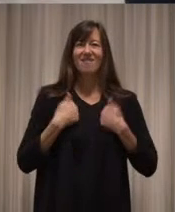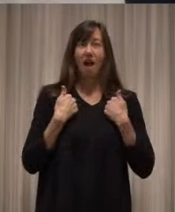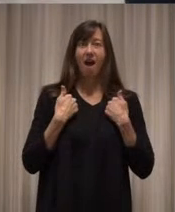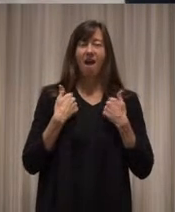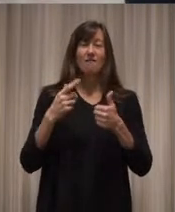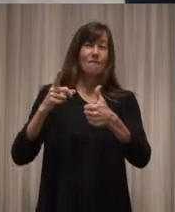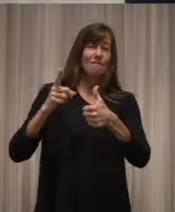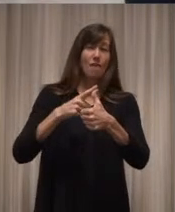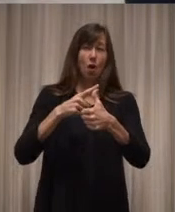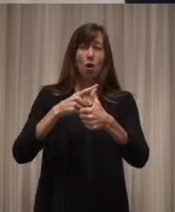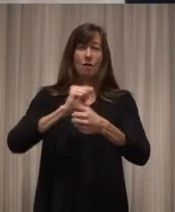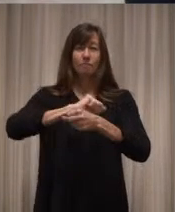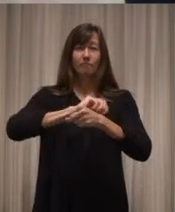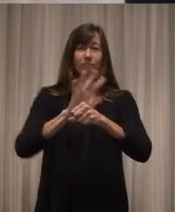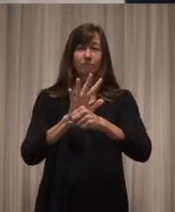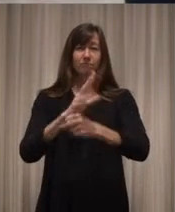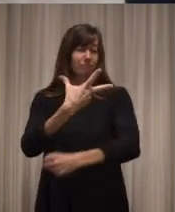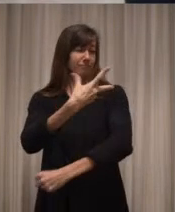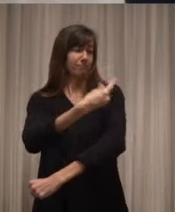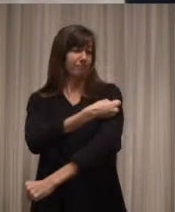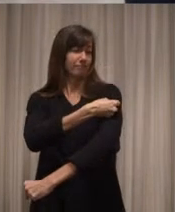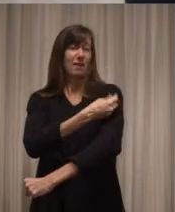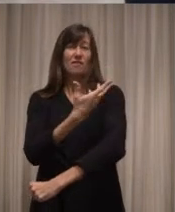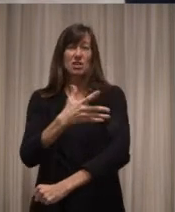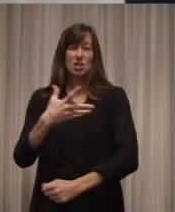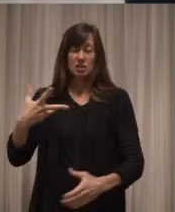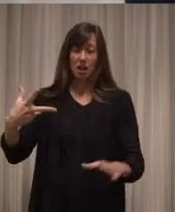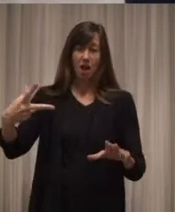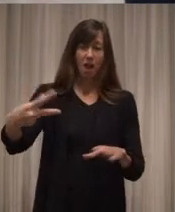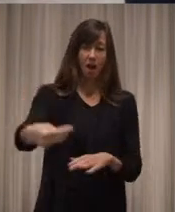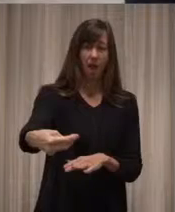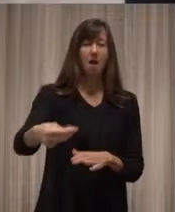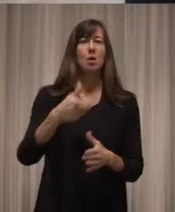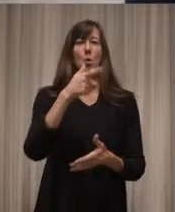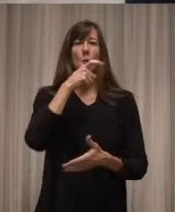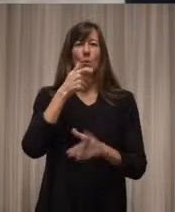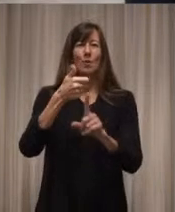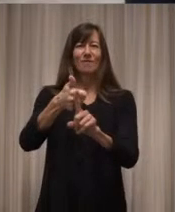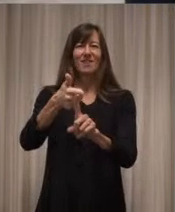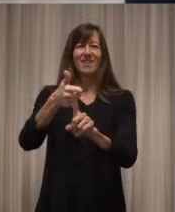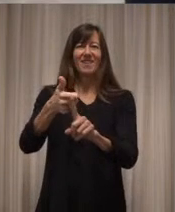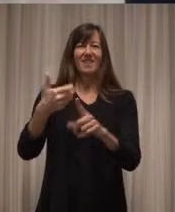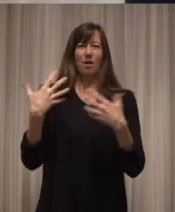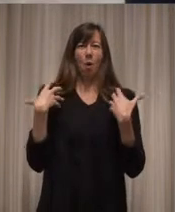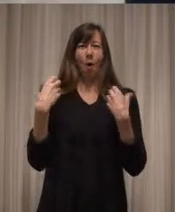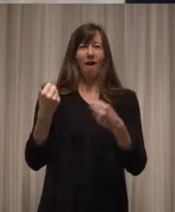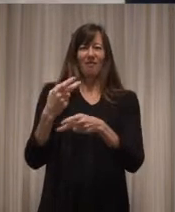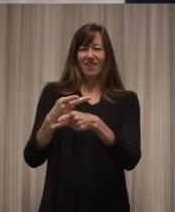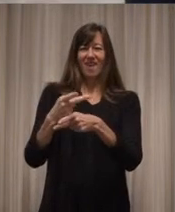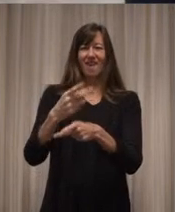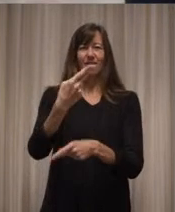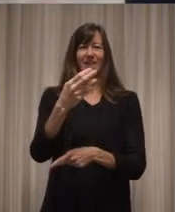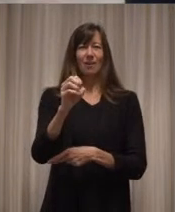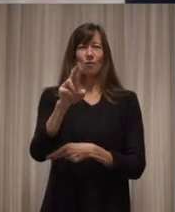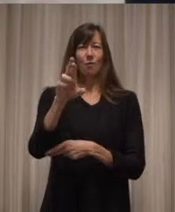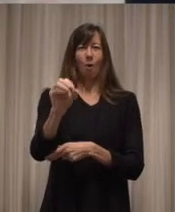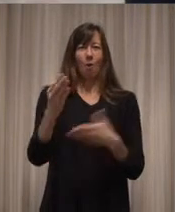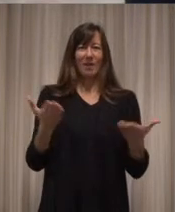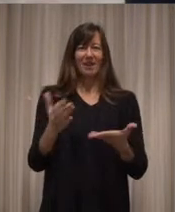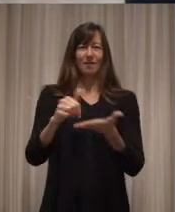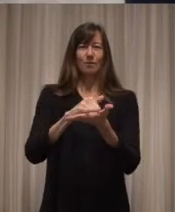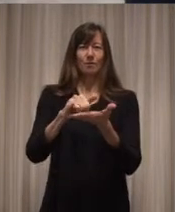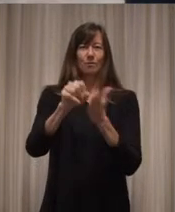being administered to a healthcare hero in our home state of New York, which seems to have been the first